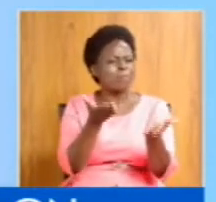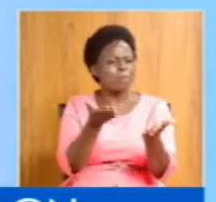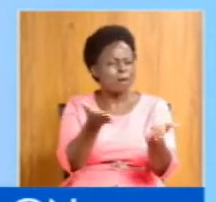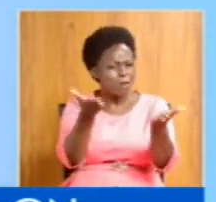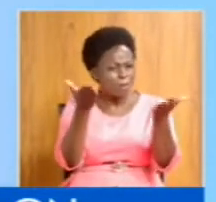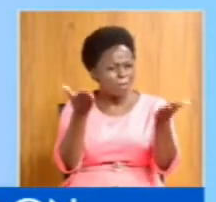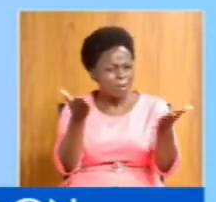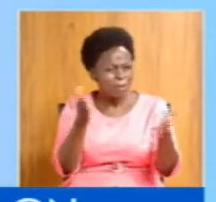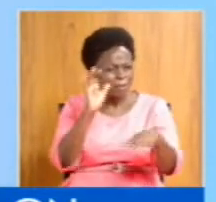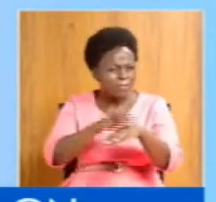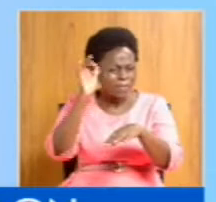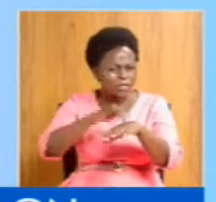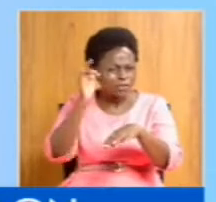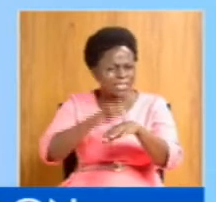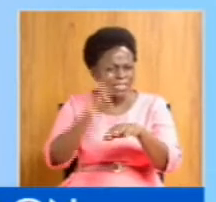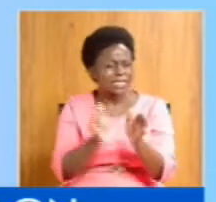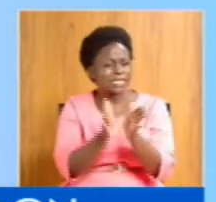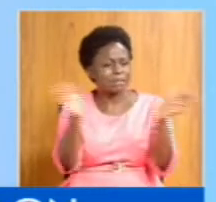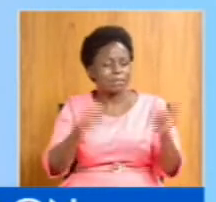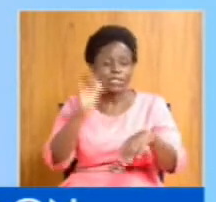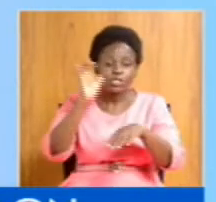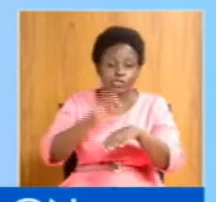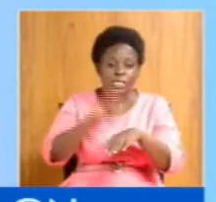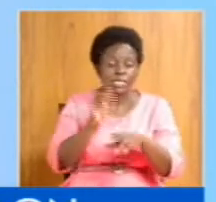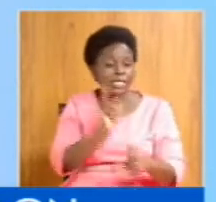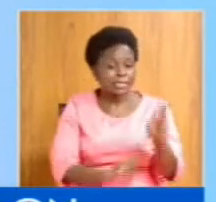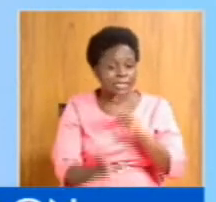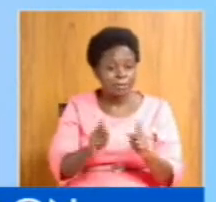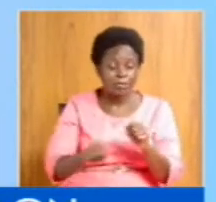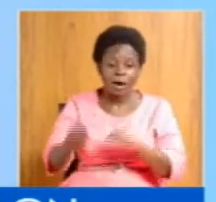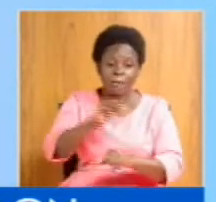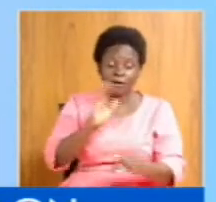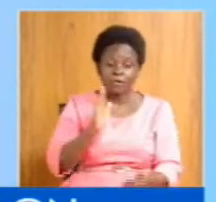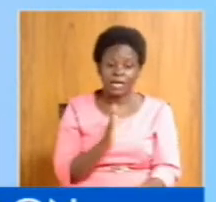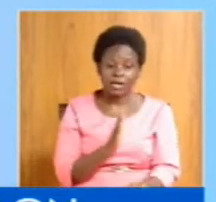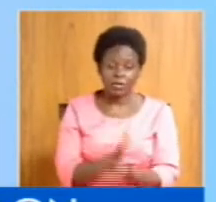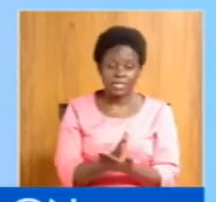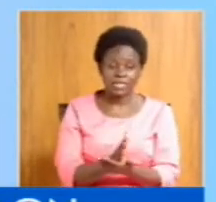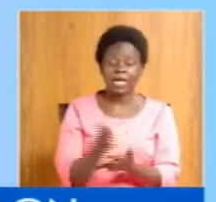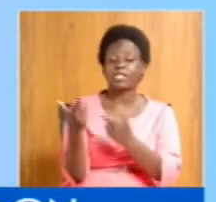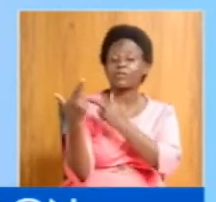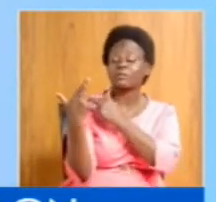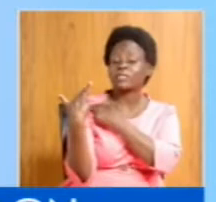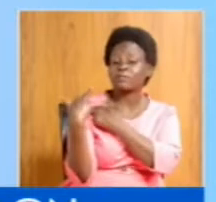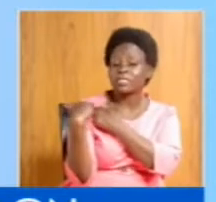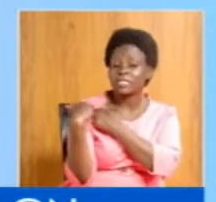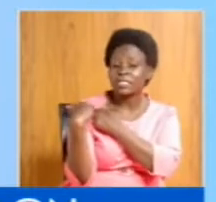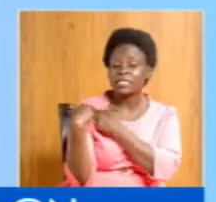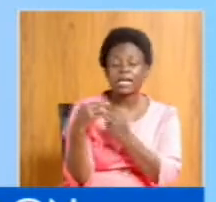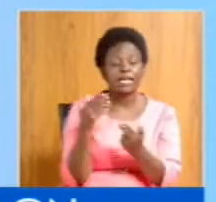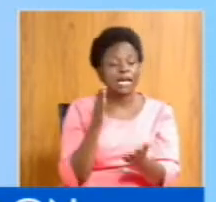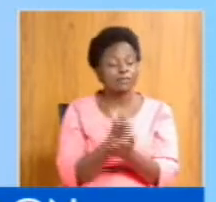outside there to sensitize the public, to sensitize citizens about their rights and responsibilities. And